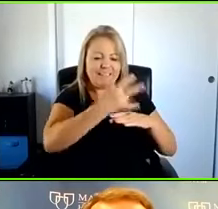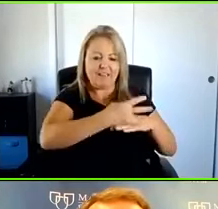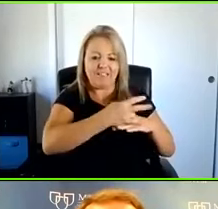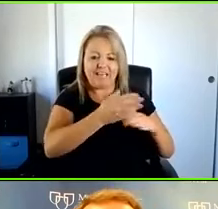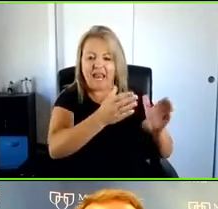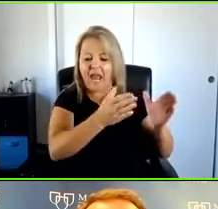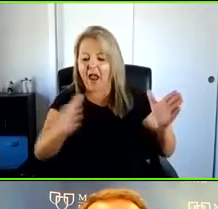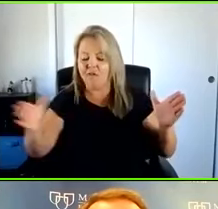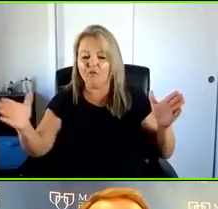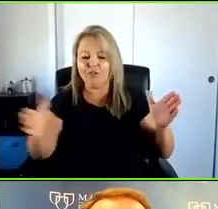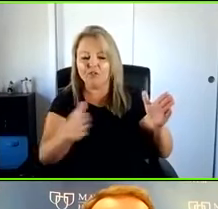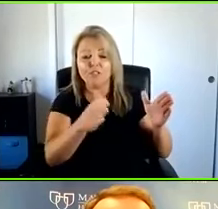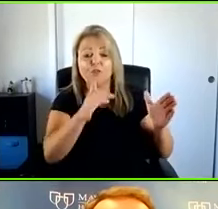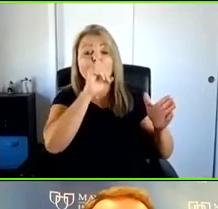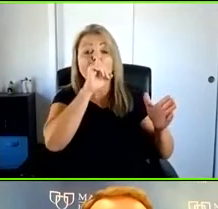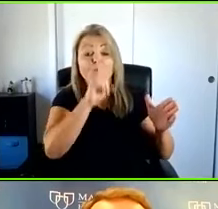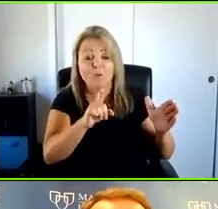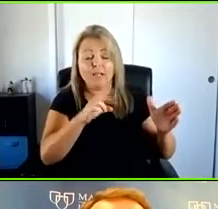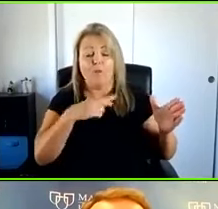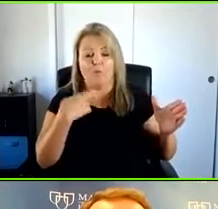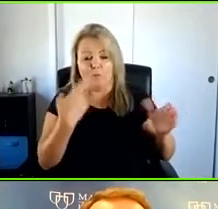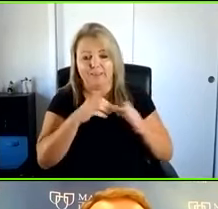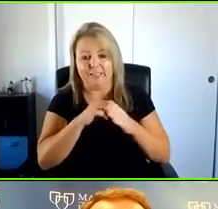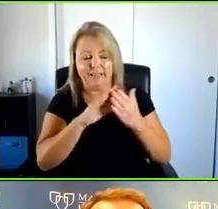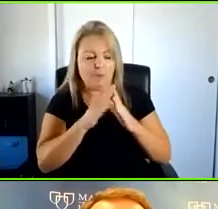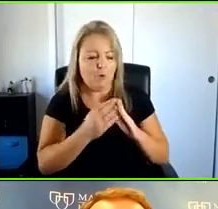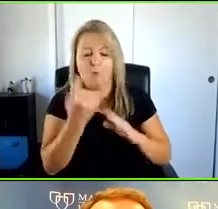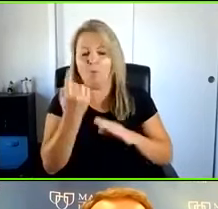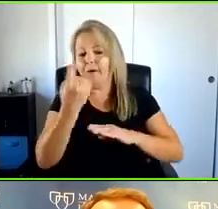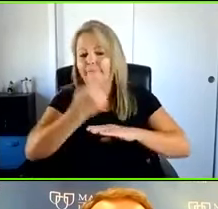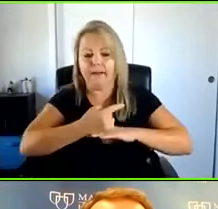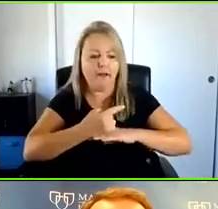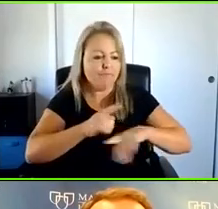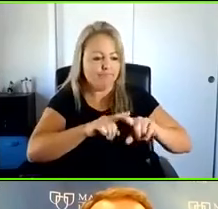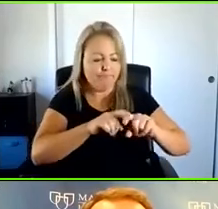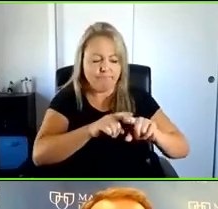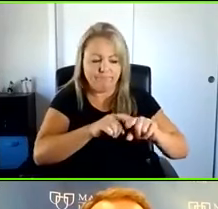let you know what the real risk is in the community over a